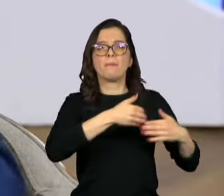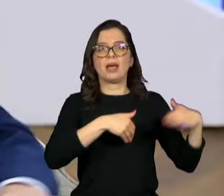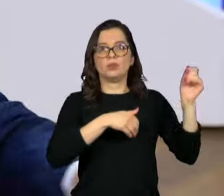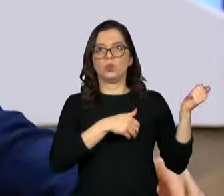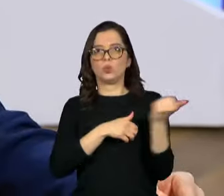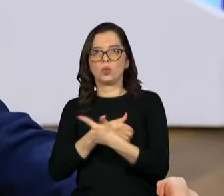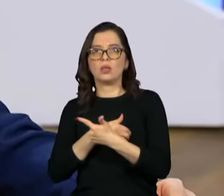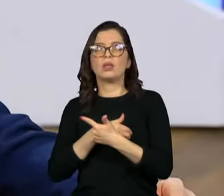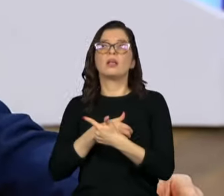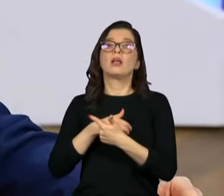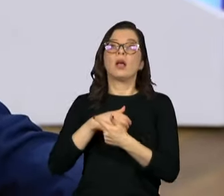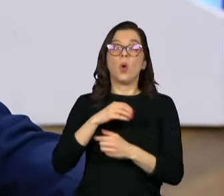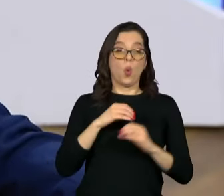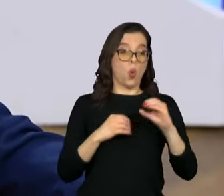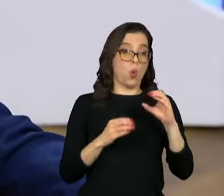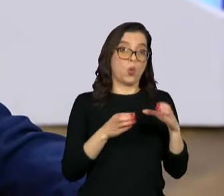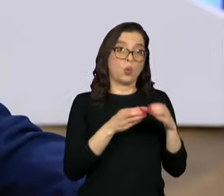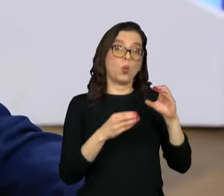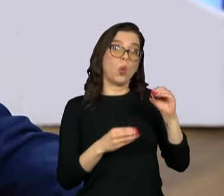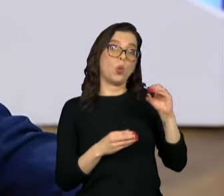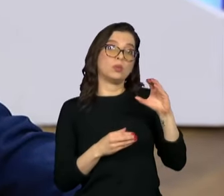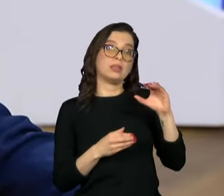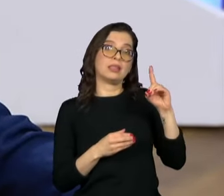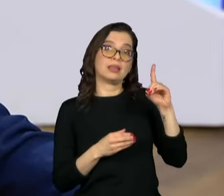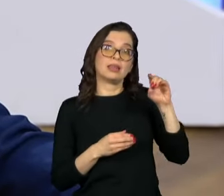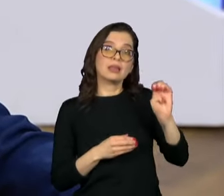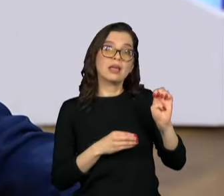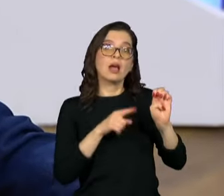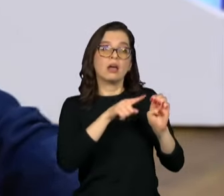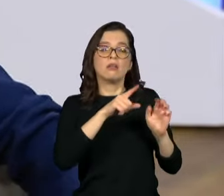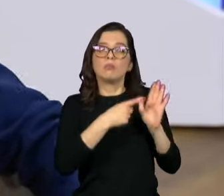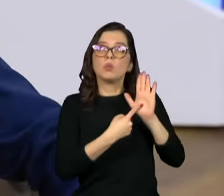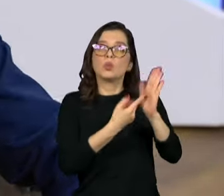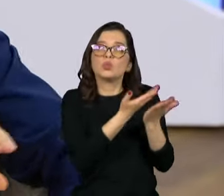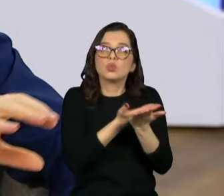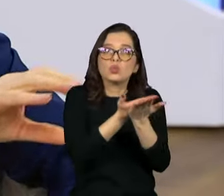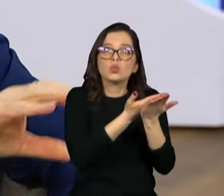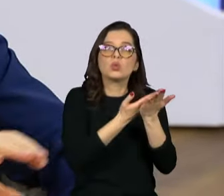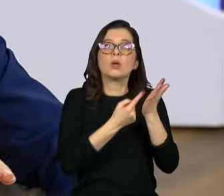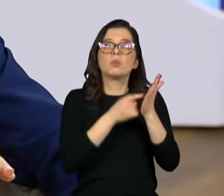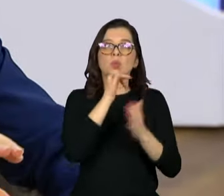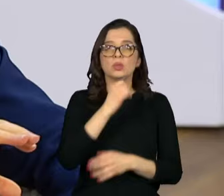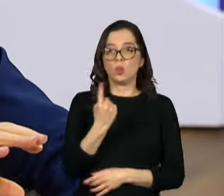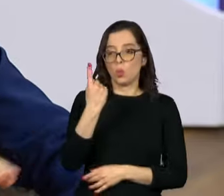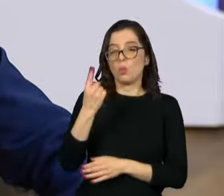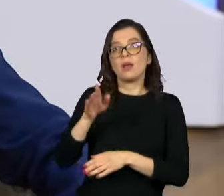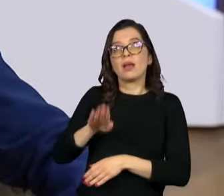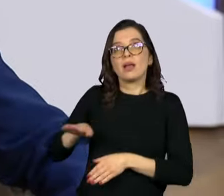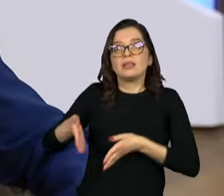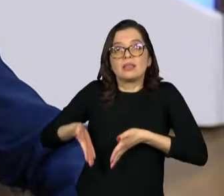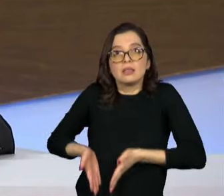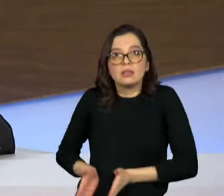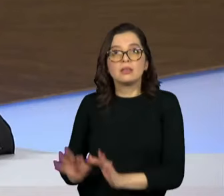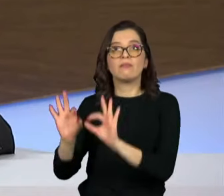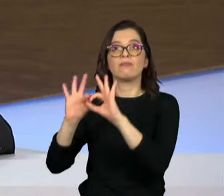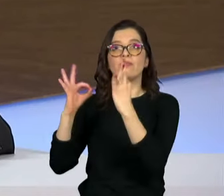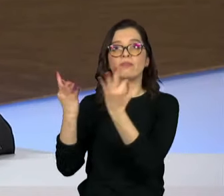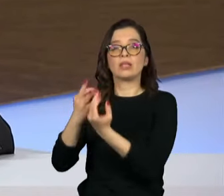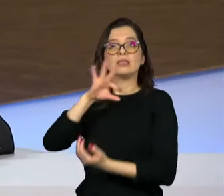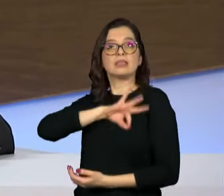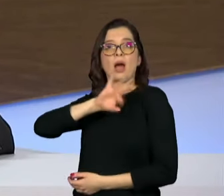The OECD did a study of the chance of a child born in a low-income